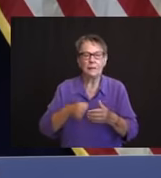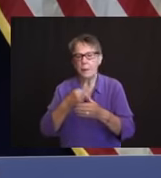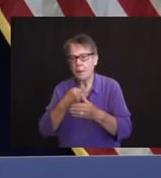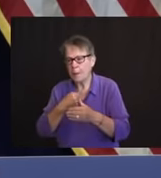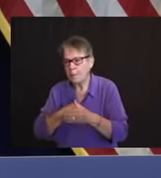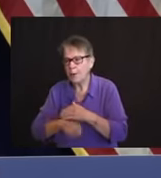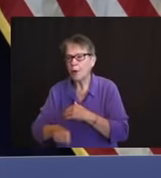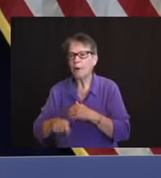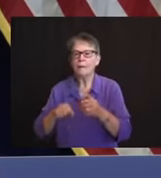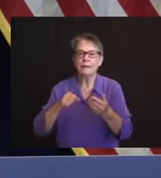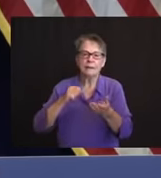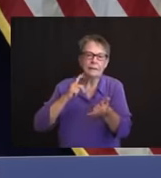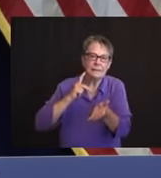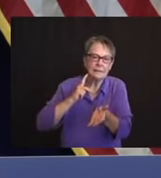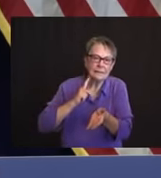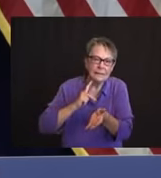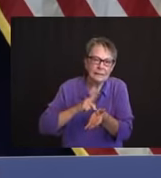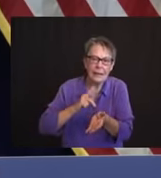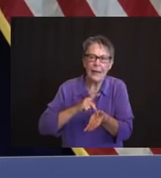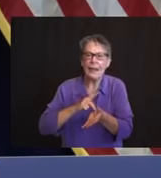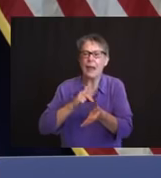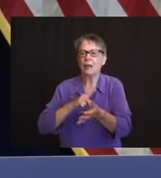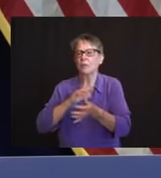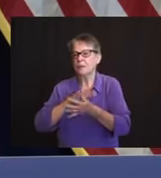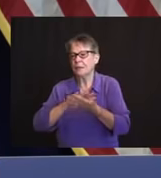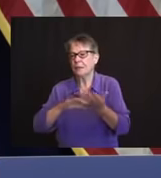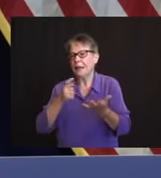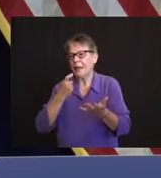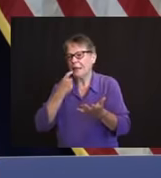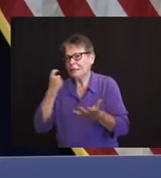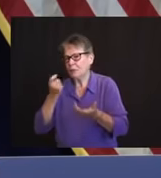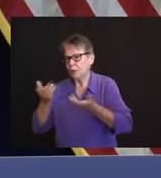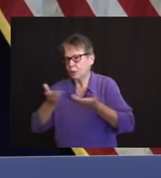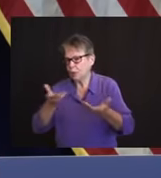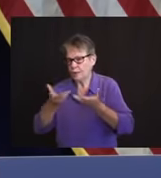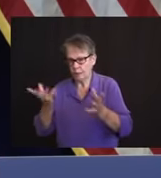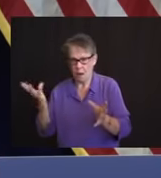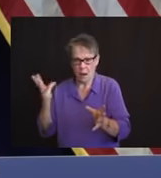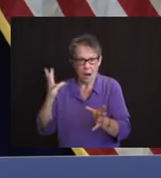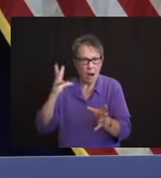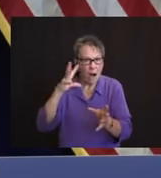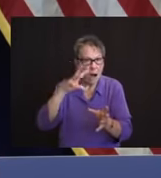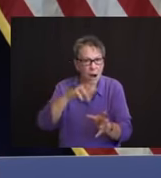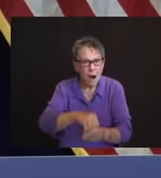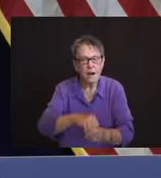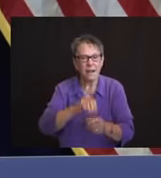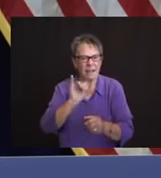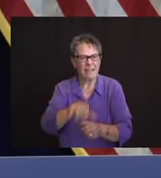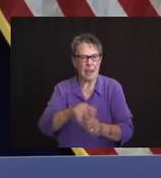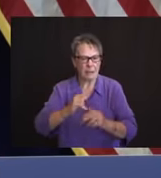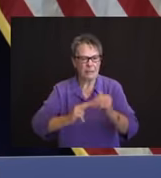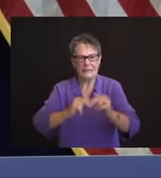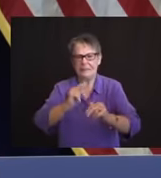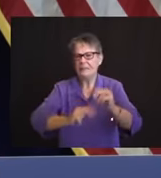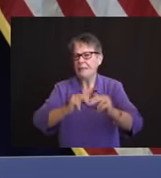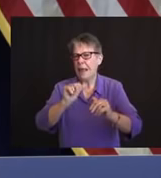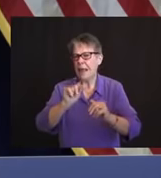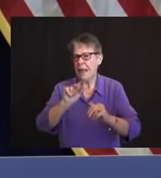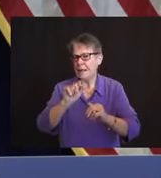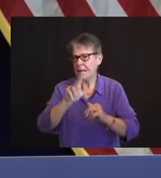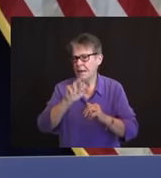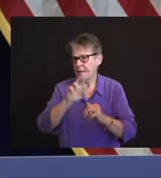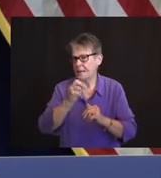addiction services. And we want to thank First Lady Tammy Murphy for focusing in on the city of Atlantic City, which